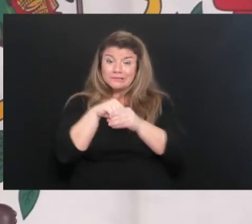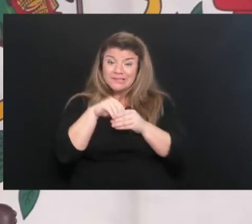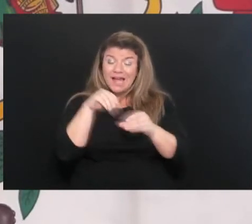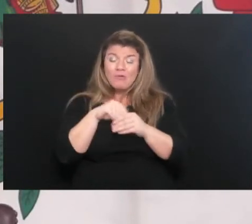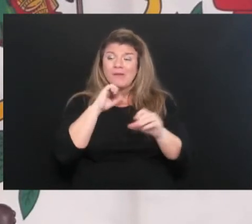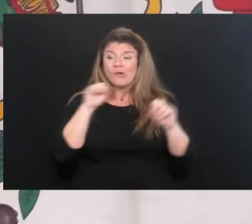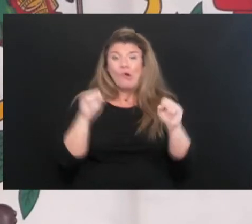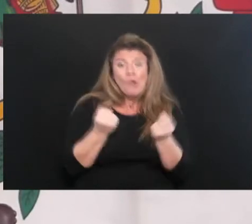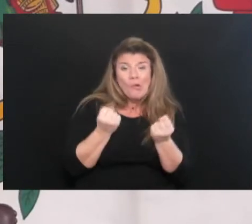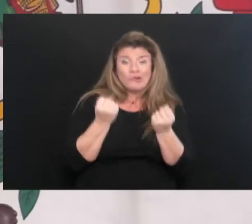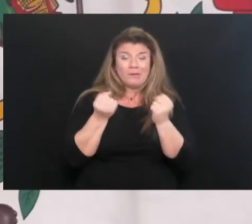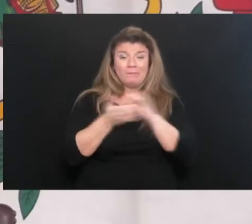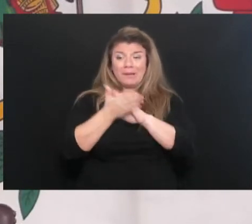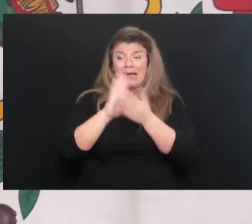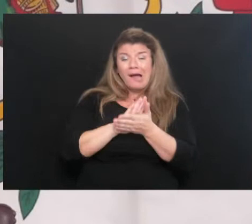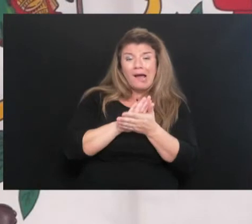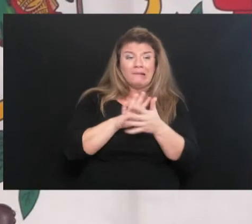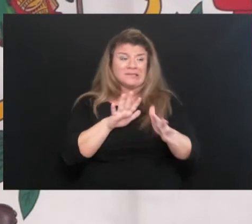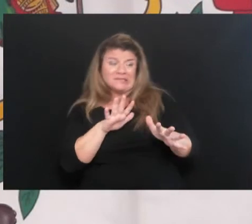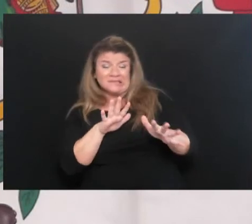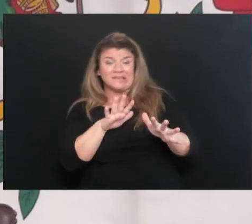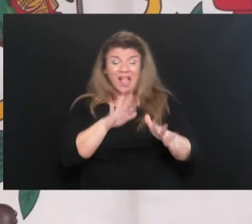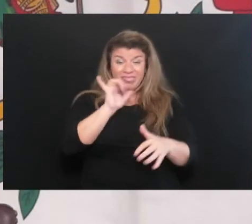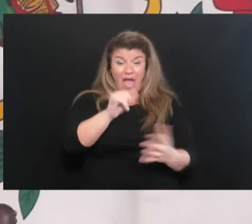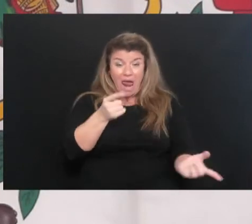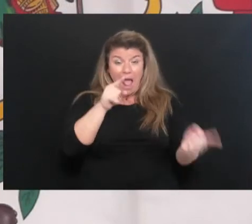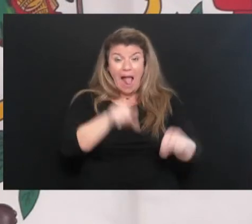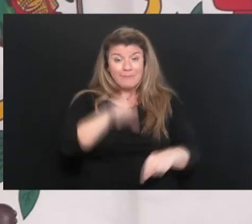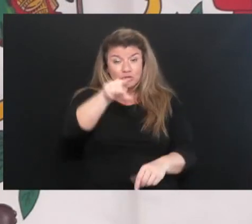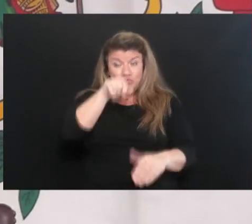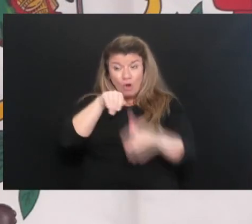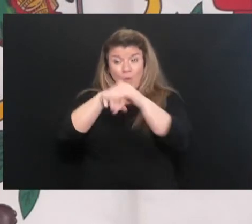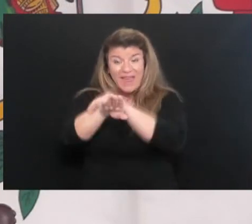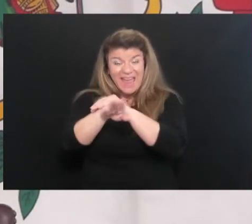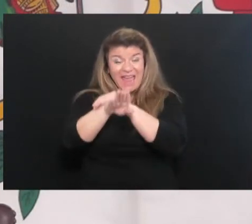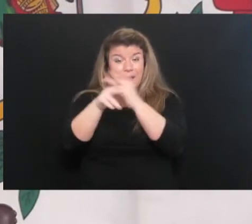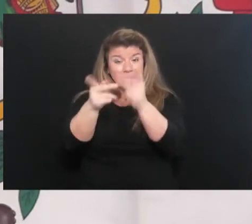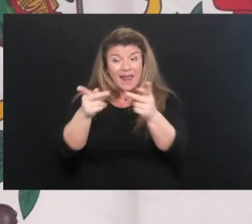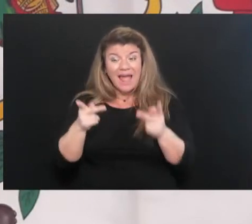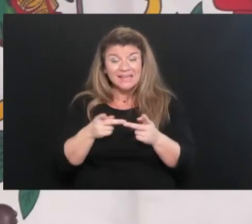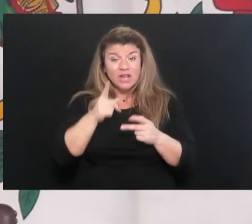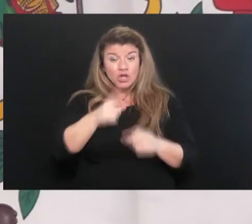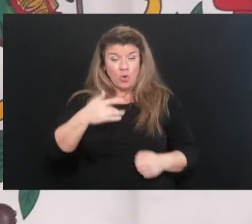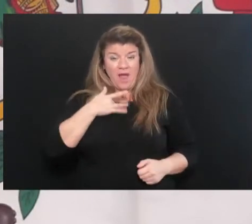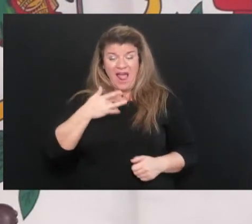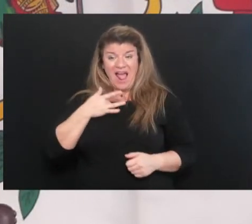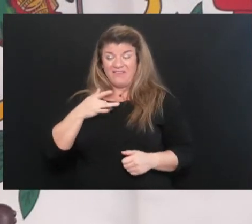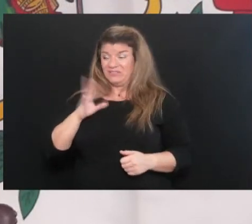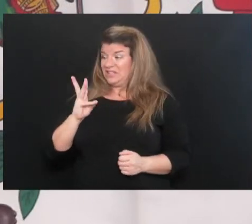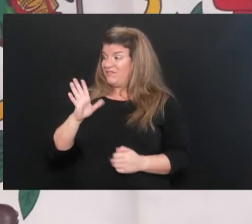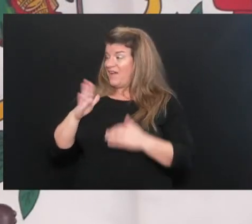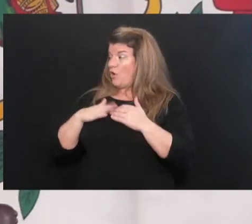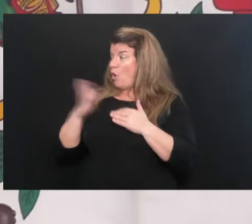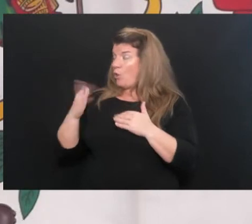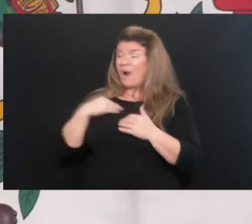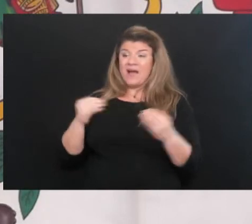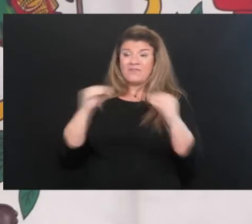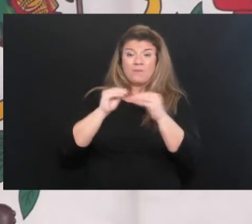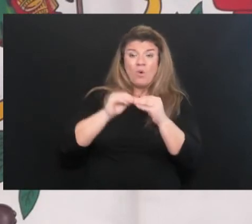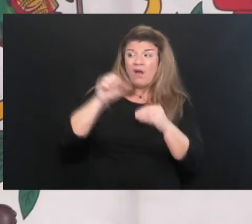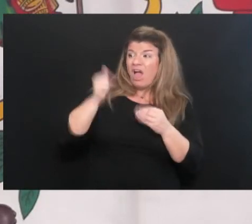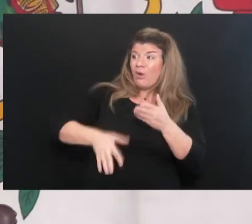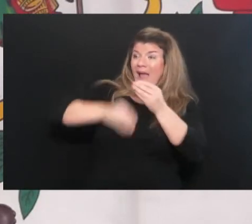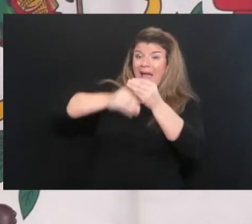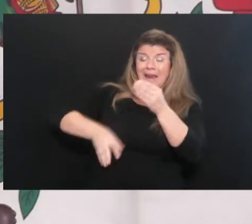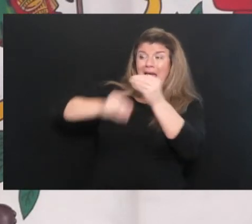get nasty. But when it does and everything, and you're indoors and you're compromised, 65 and older or whatever like that,